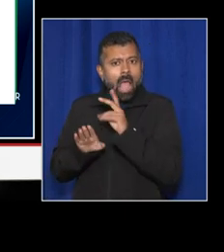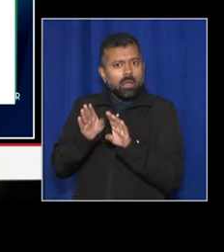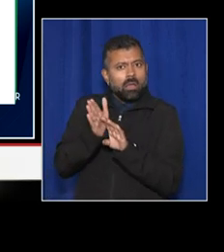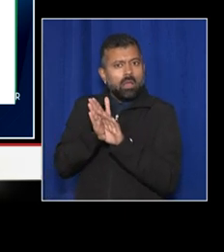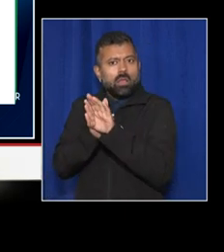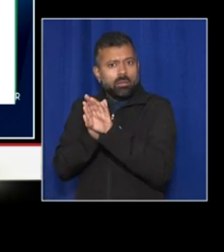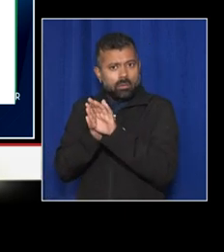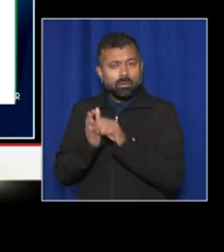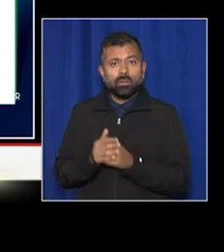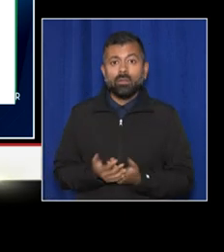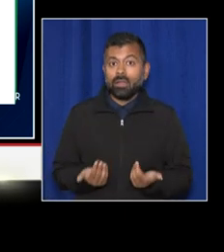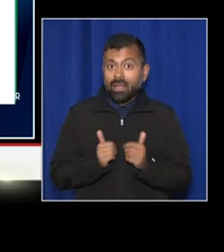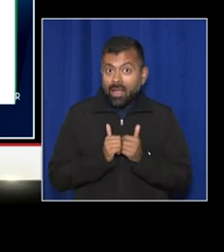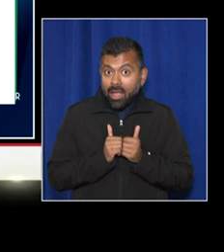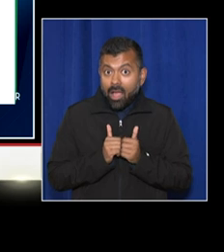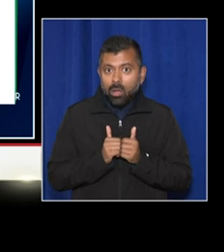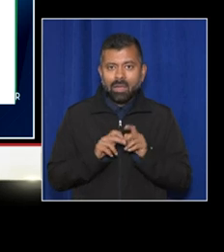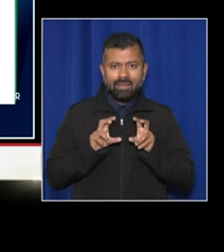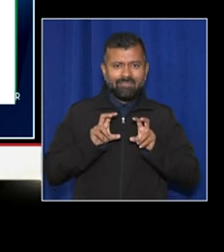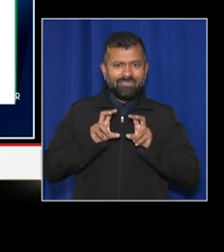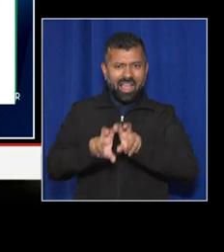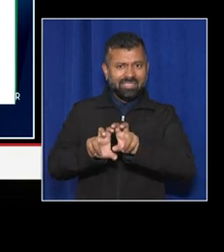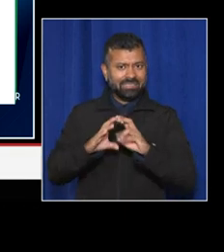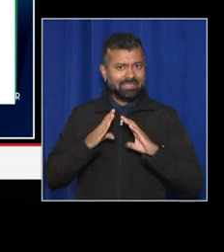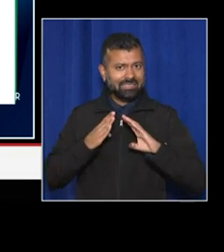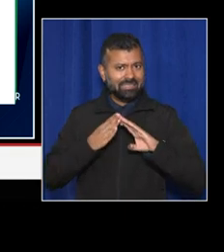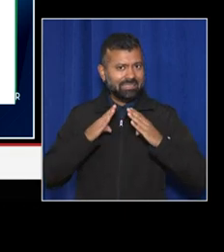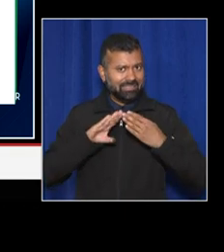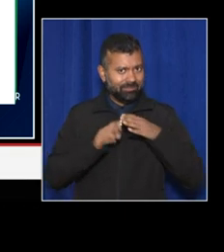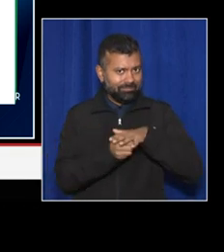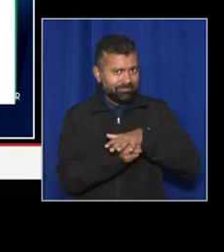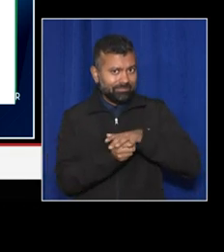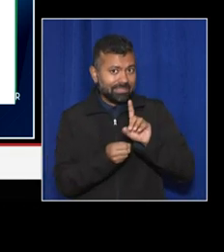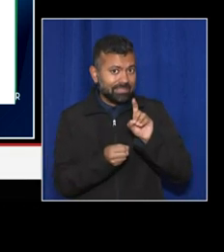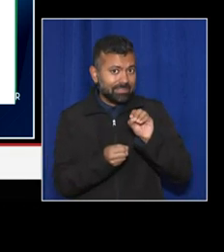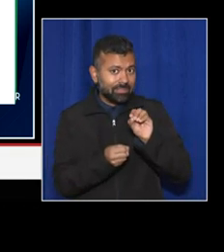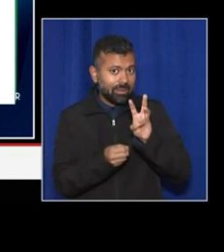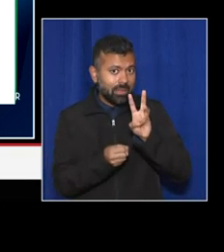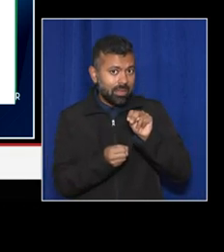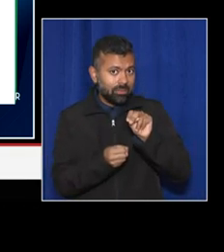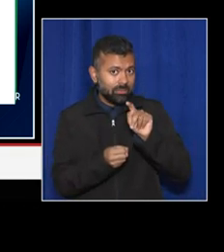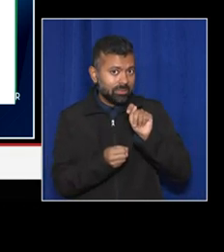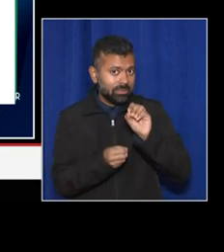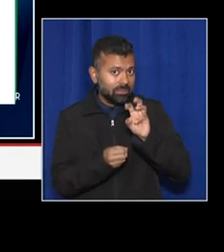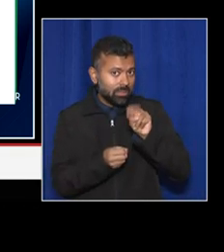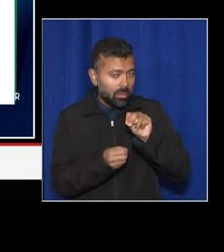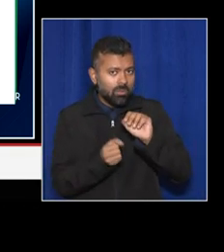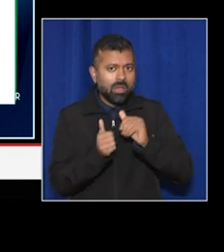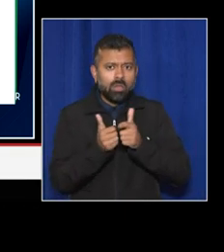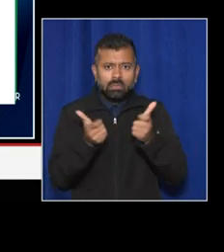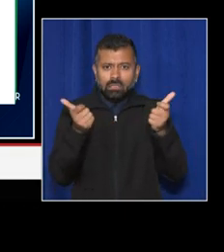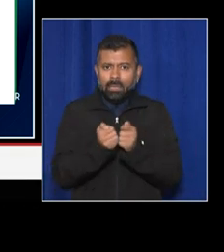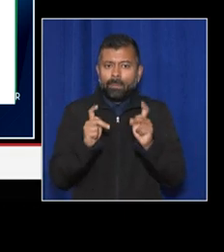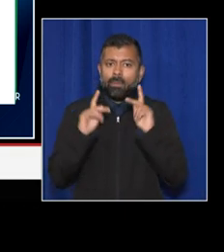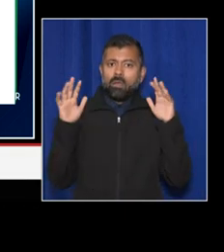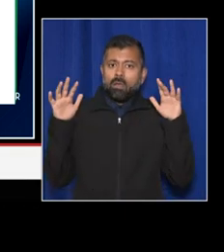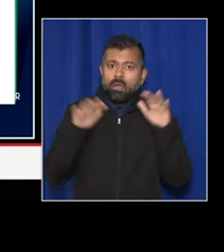so we can attract more employers, more workers, more entertainment, more activity. And as